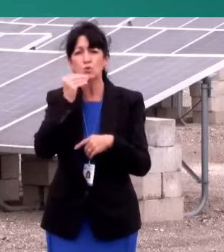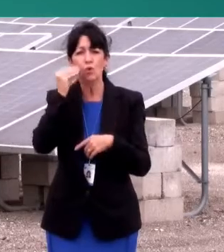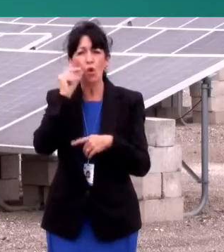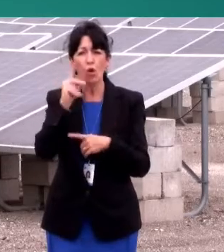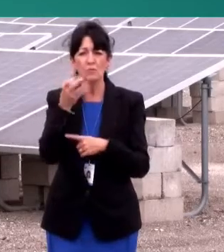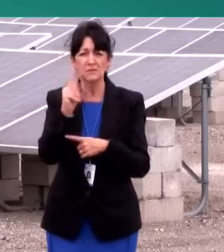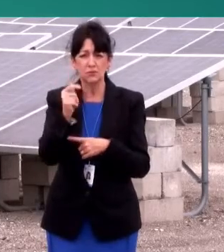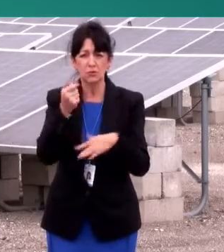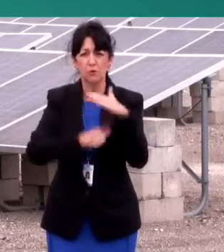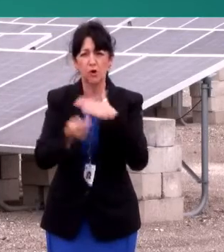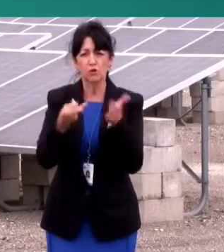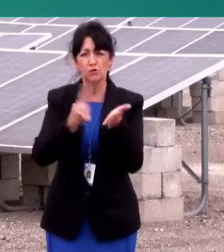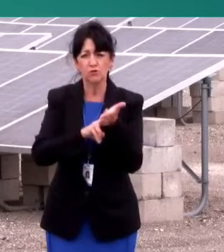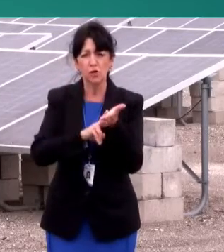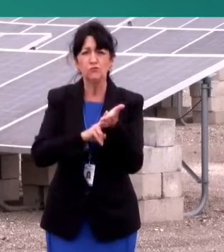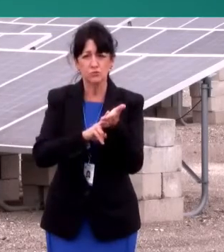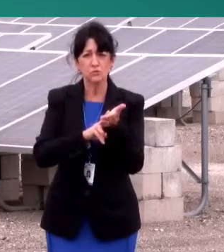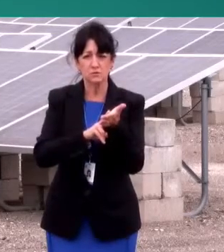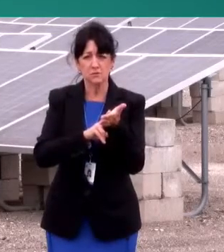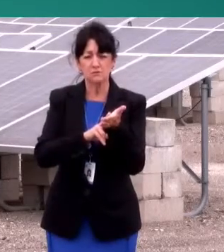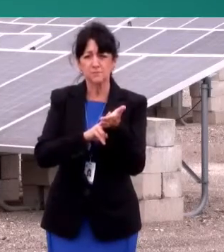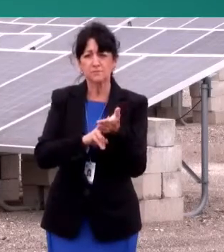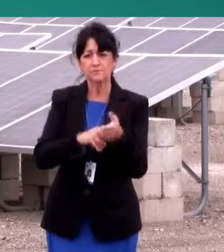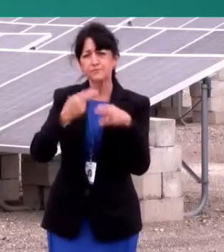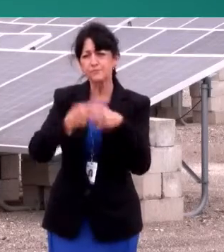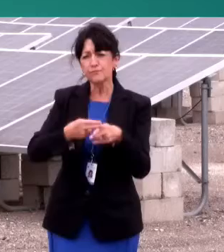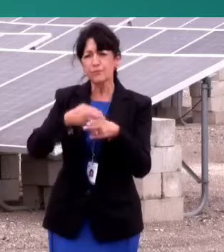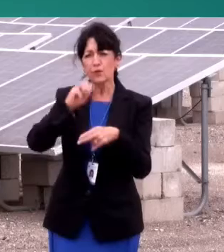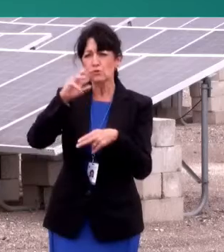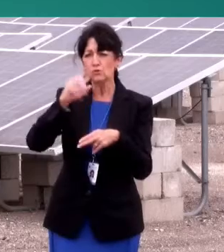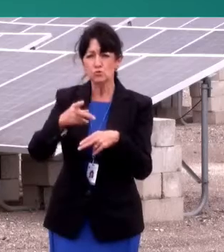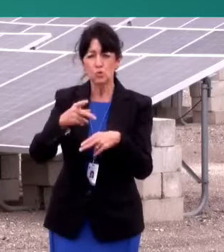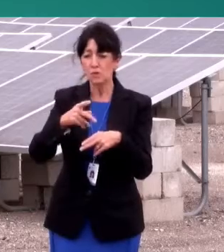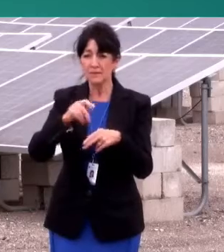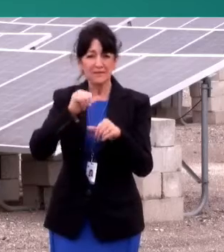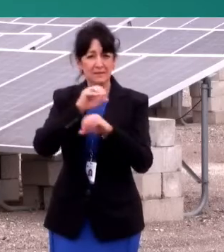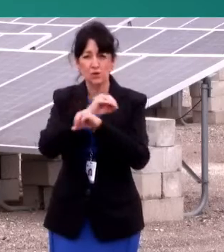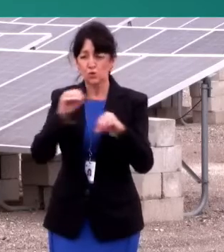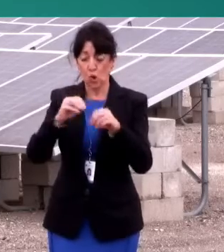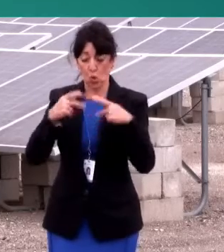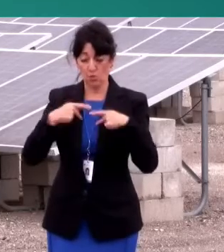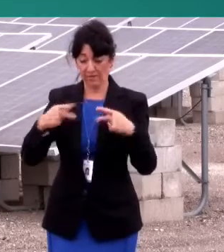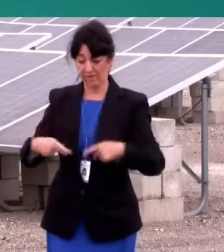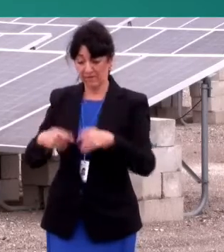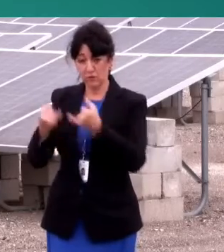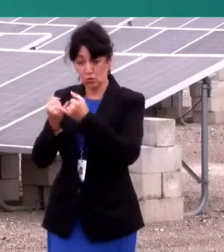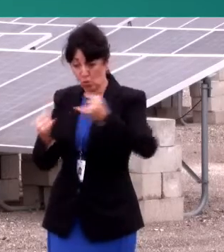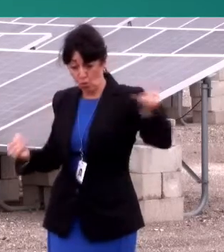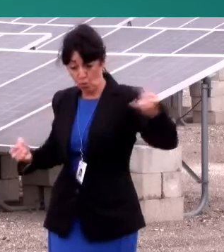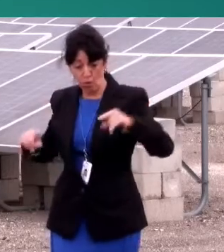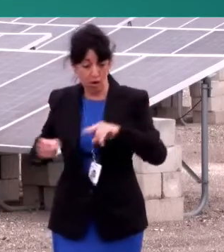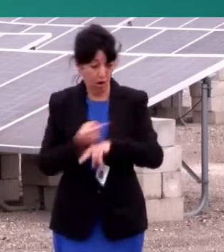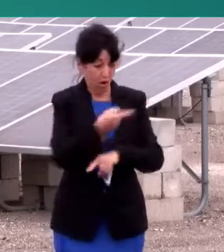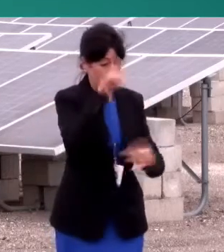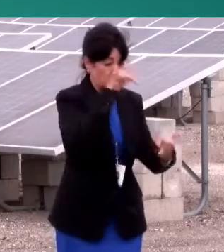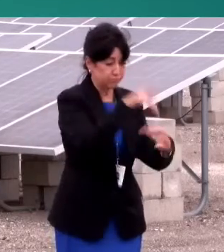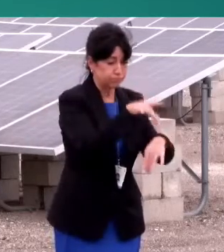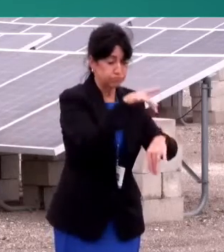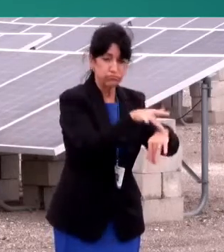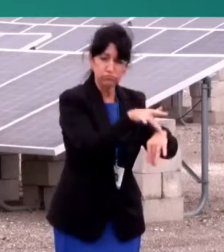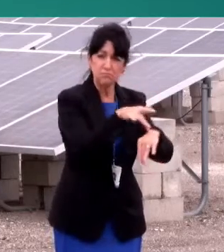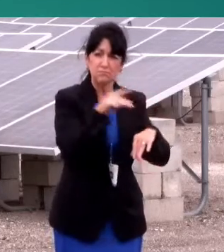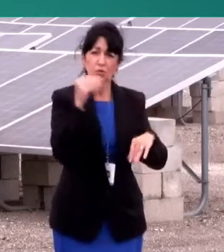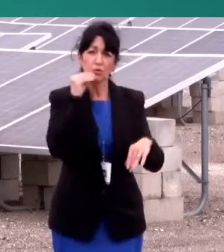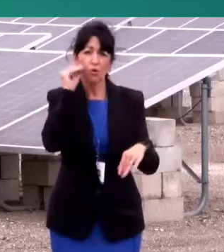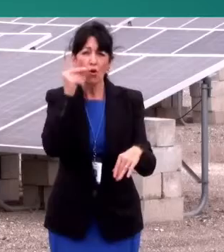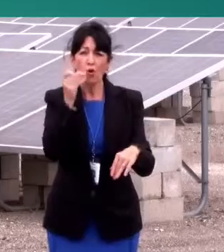under a contract for differences, a swap. There's no physical interconnection to Home Depot, and it's in a different part of the state. But what we do is you